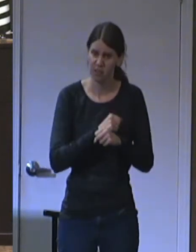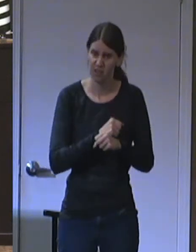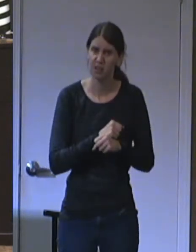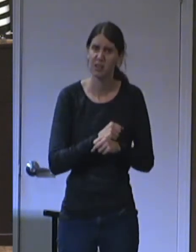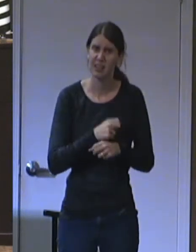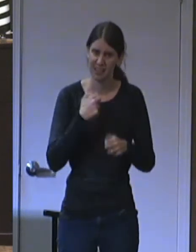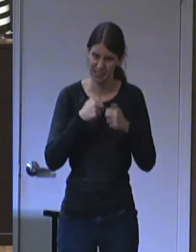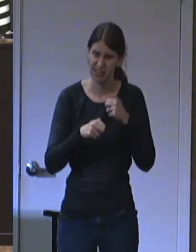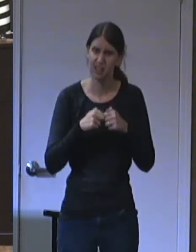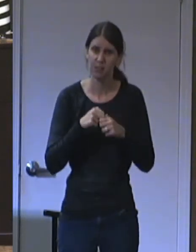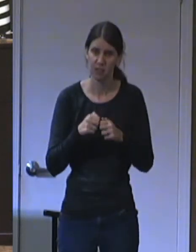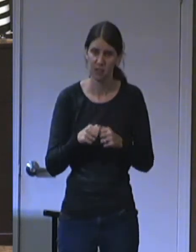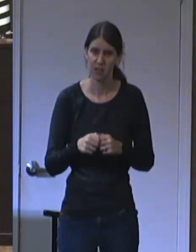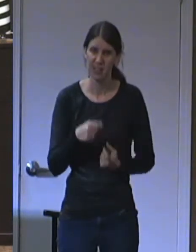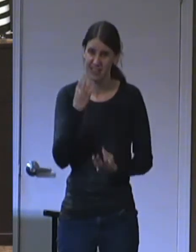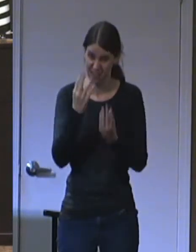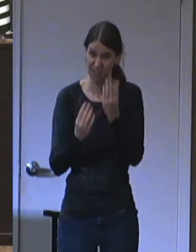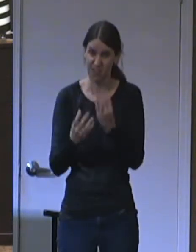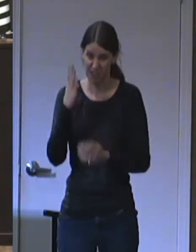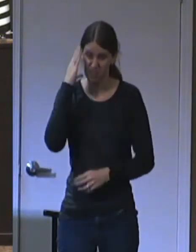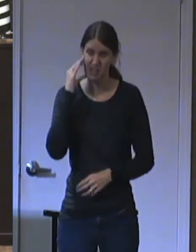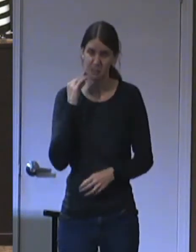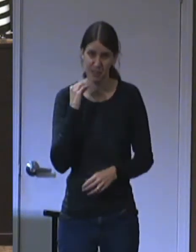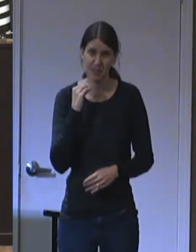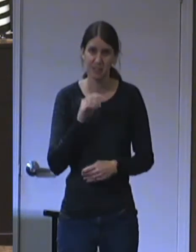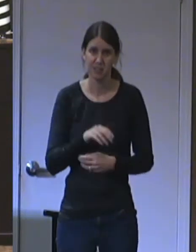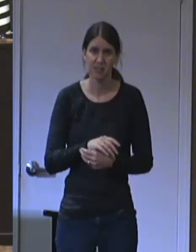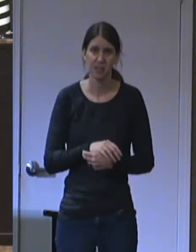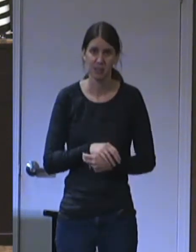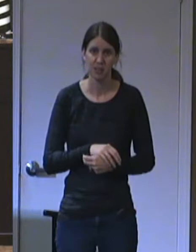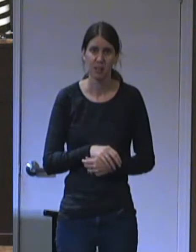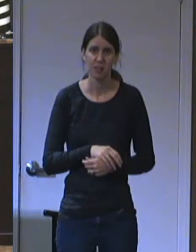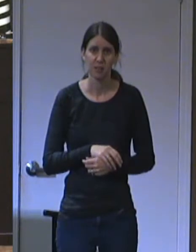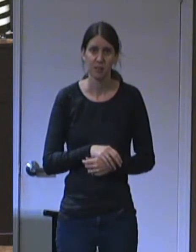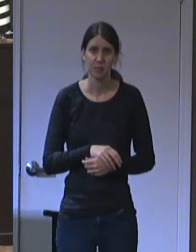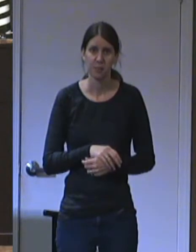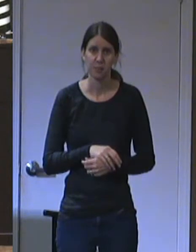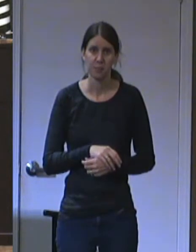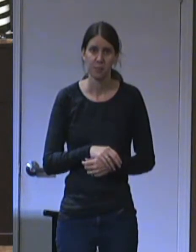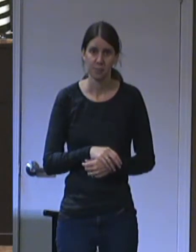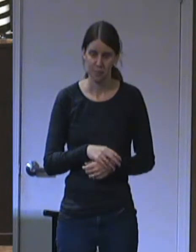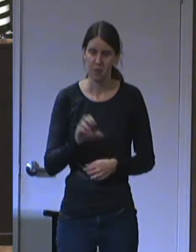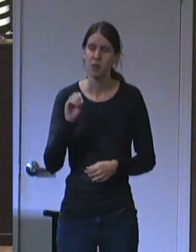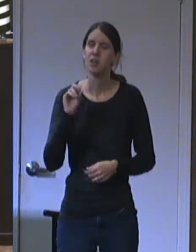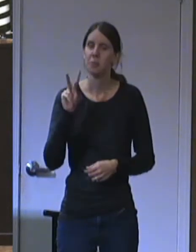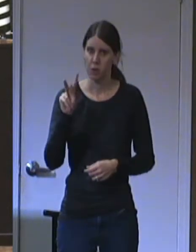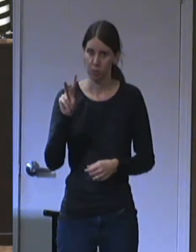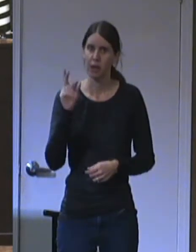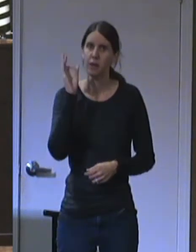for the difficulty, for the fiery trial, whatever it is. Just give it to Him again.